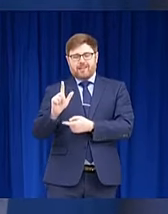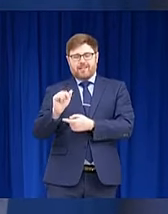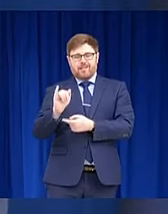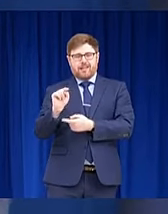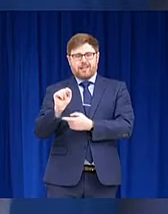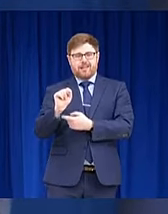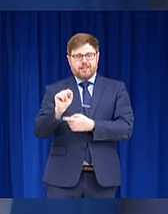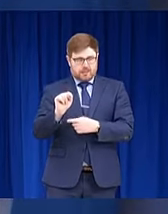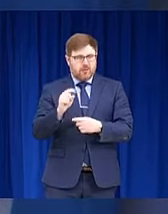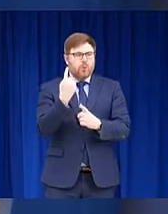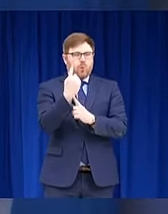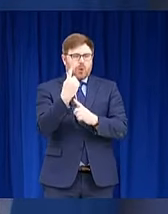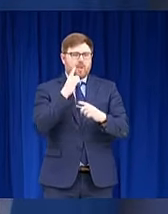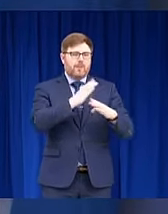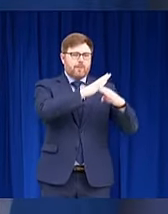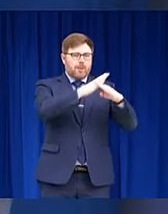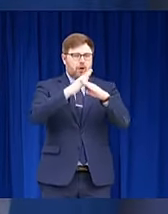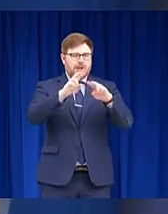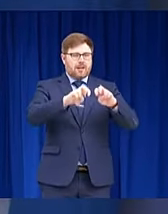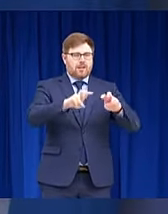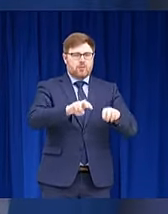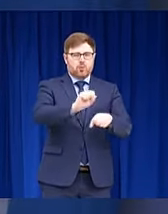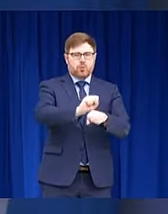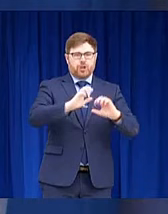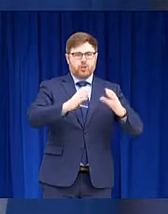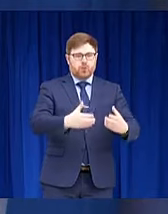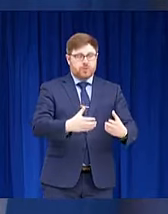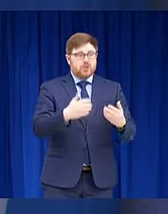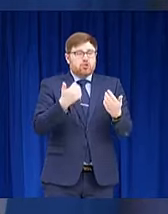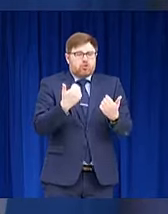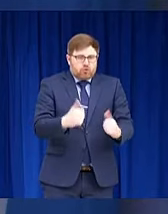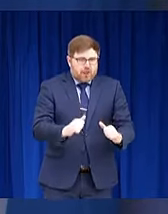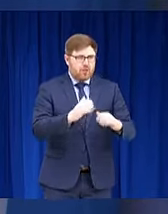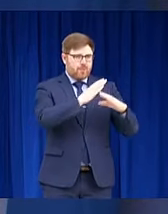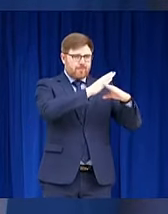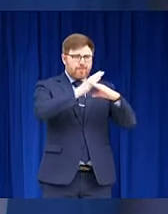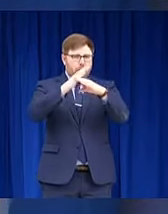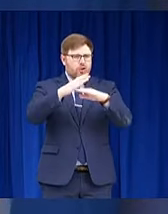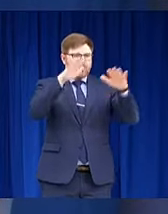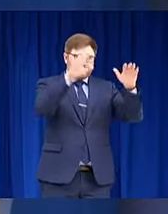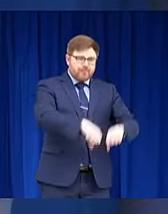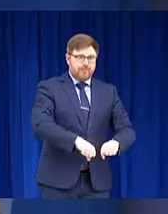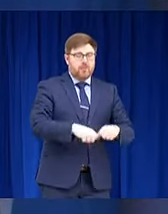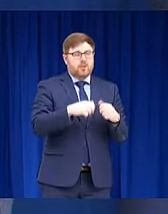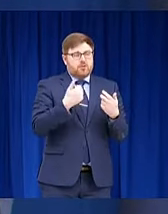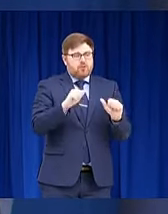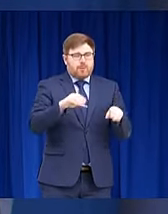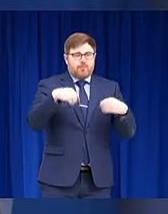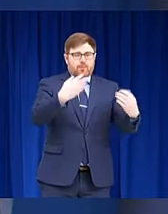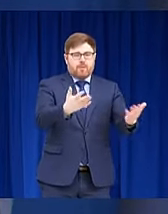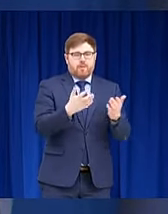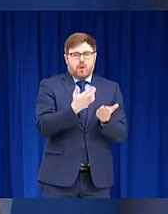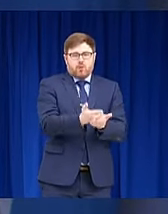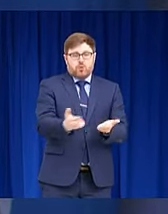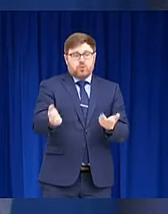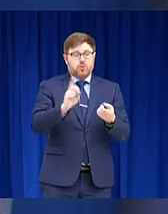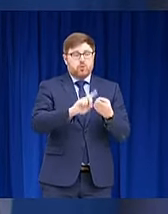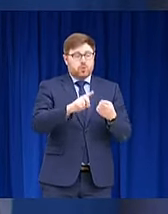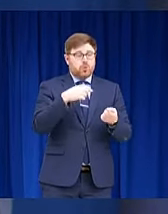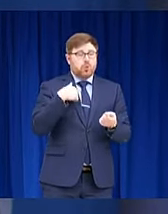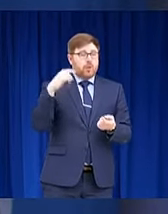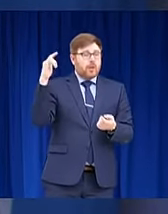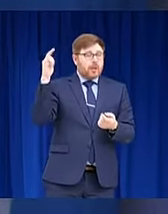barrier analysis working groups fighting to break down barriers and provide resources to airmen and